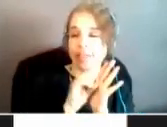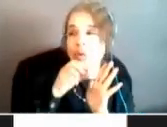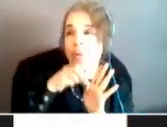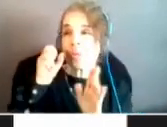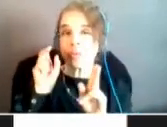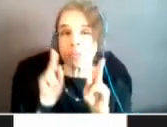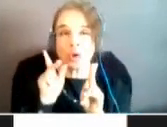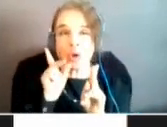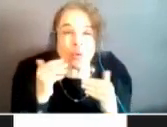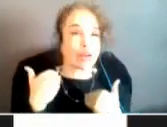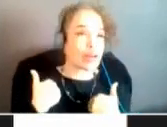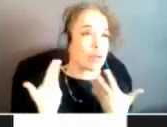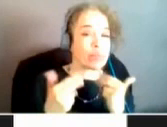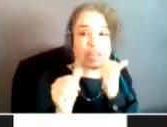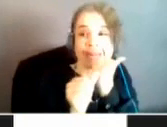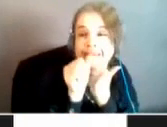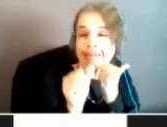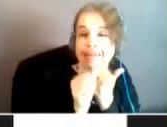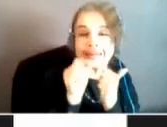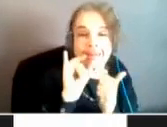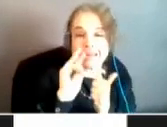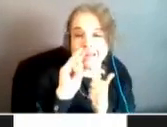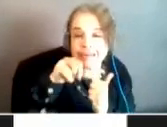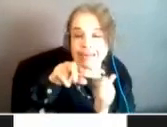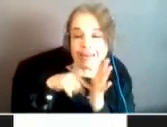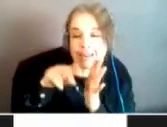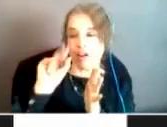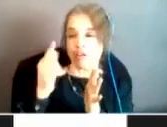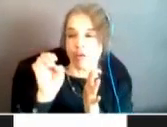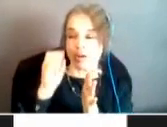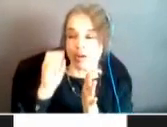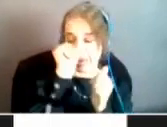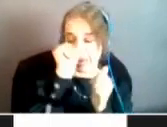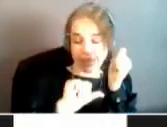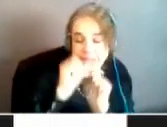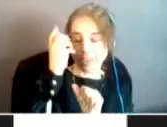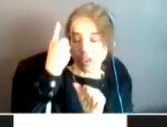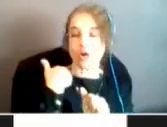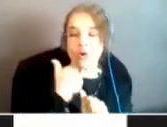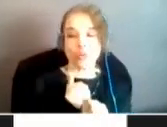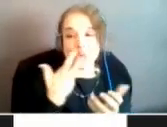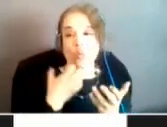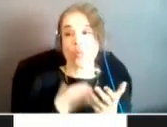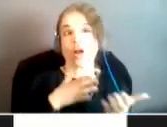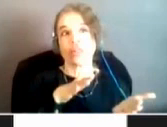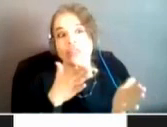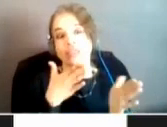people who may be at risk. Inquire about vague suicidal thoughts, wishes to die, past attempts,